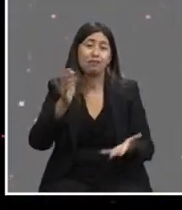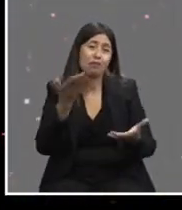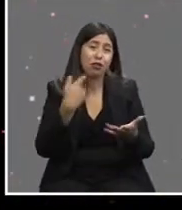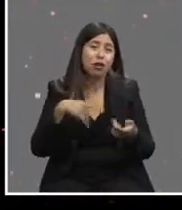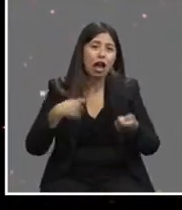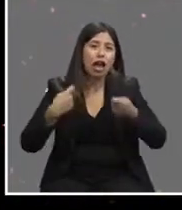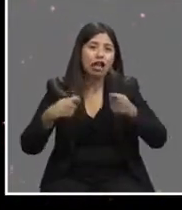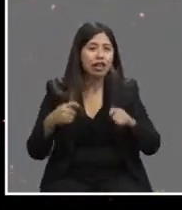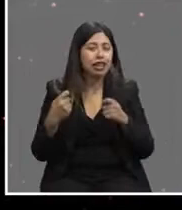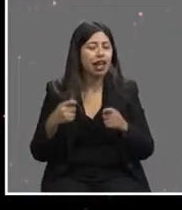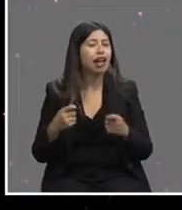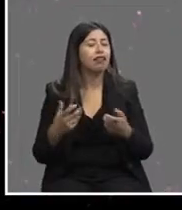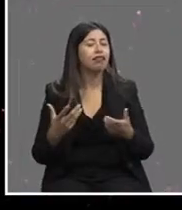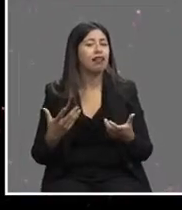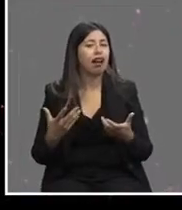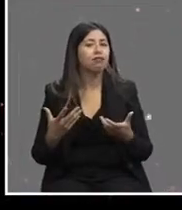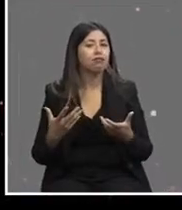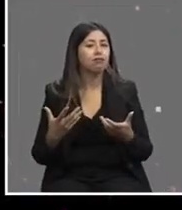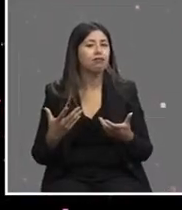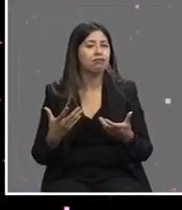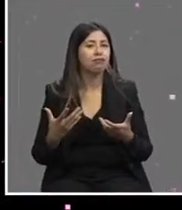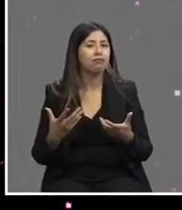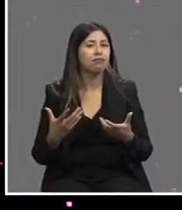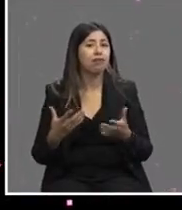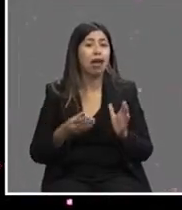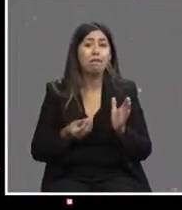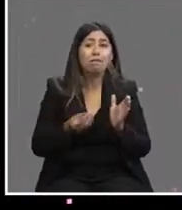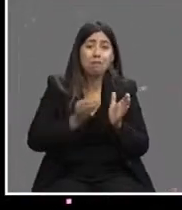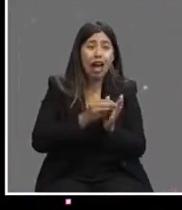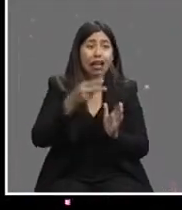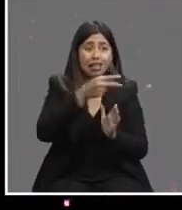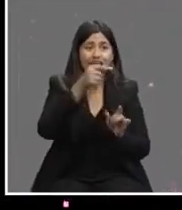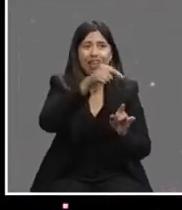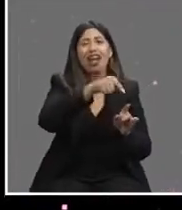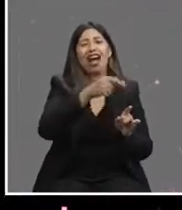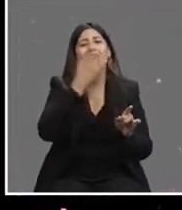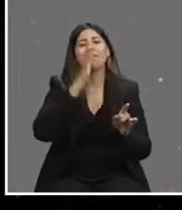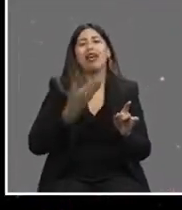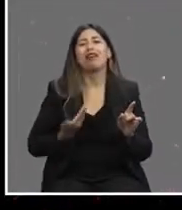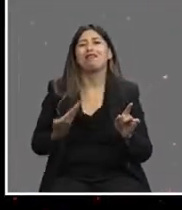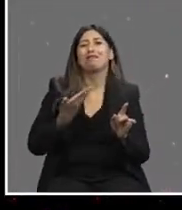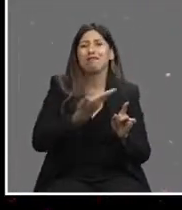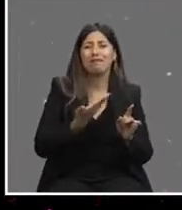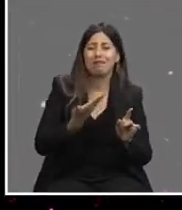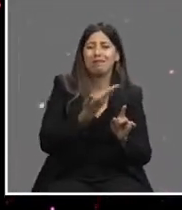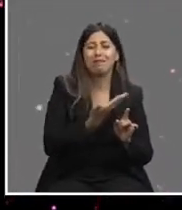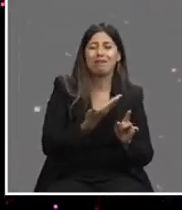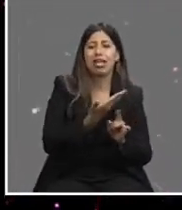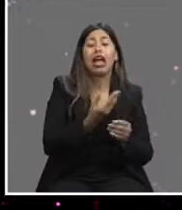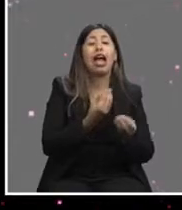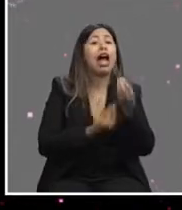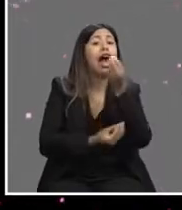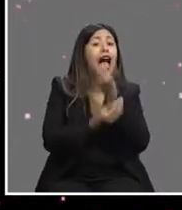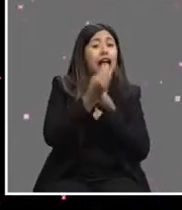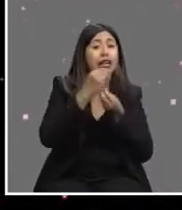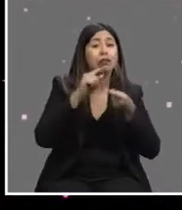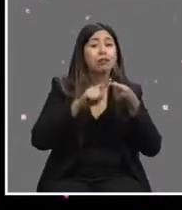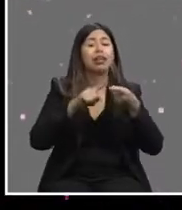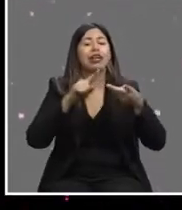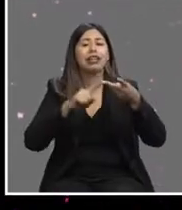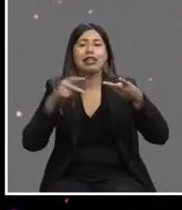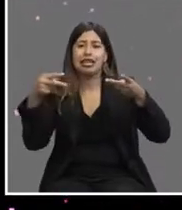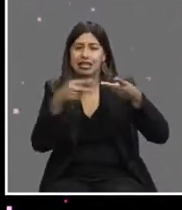food, the striatum was never programmed to limit itself. Then comes the third